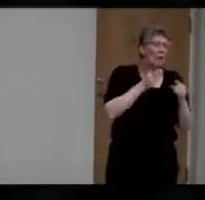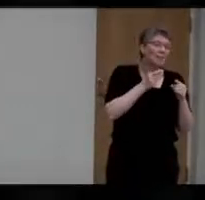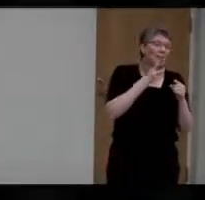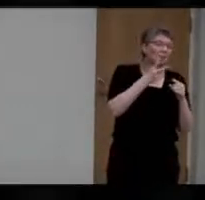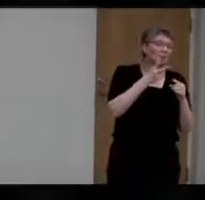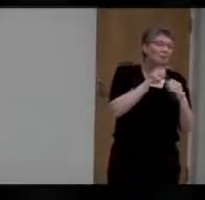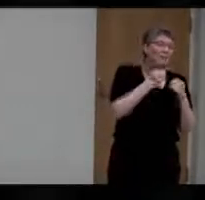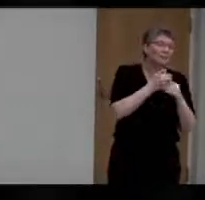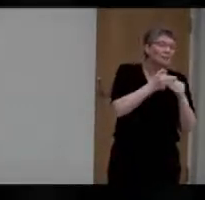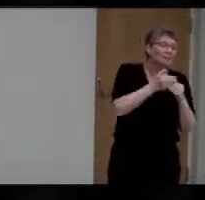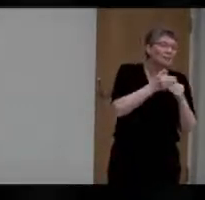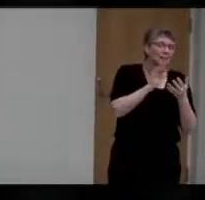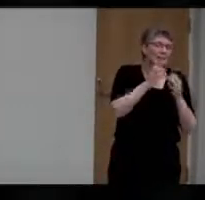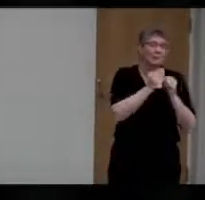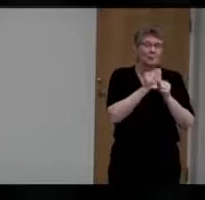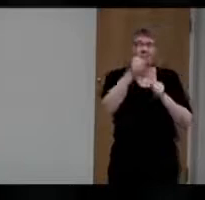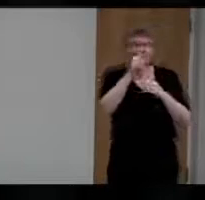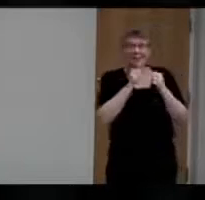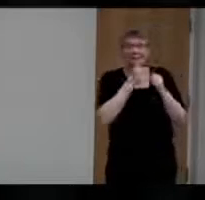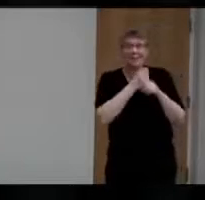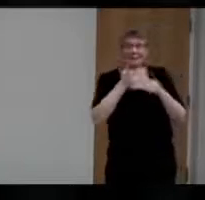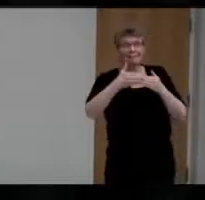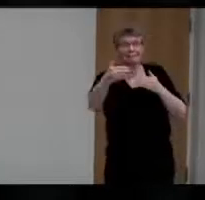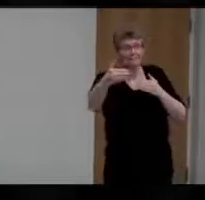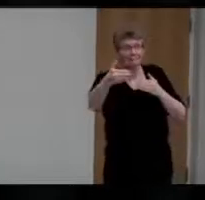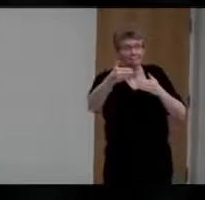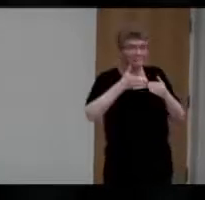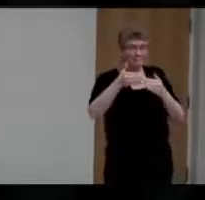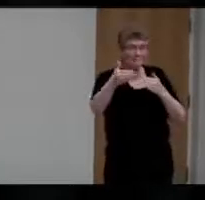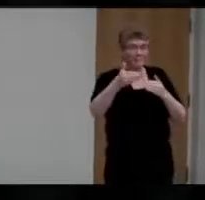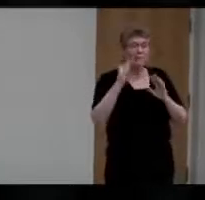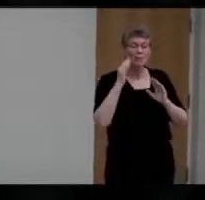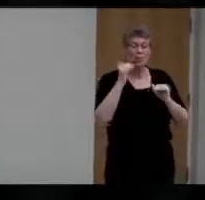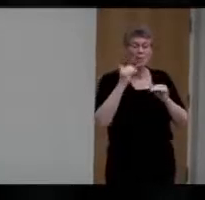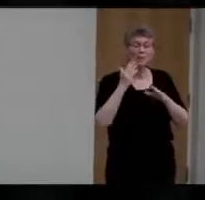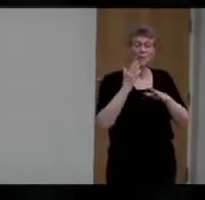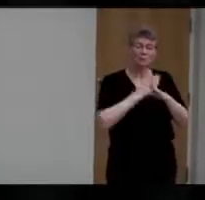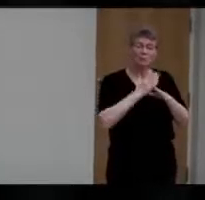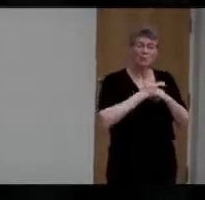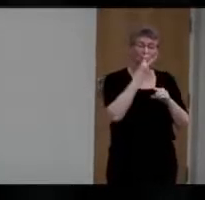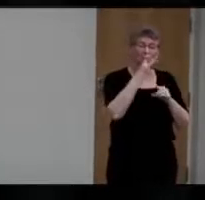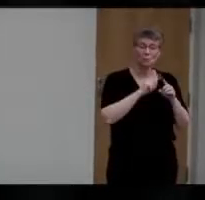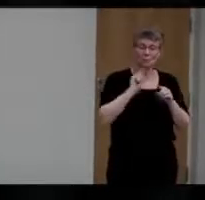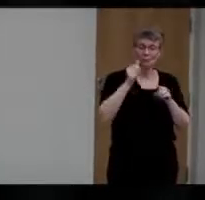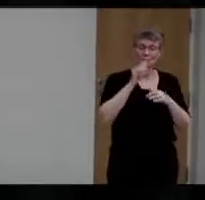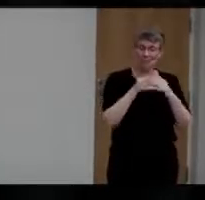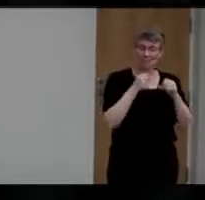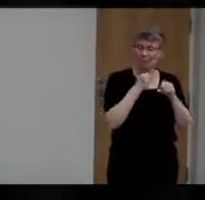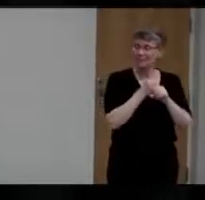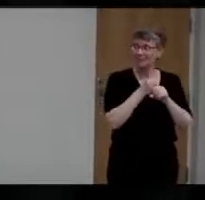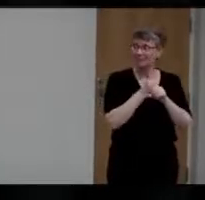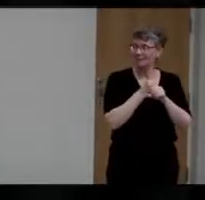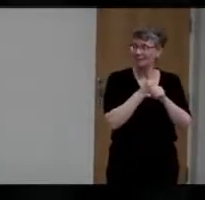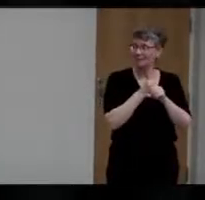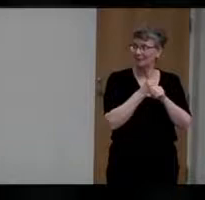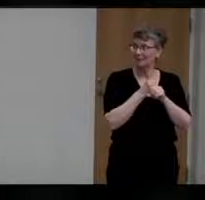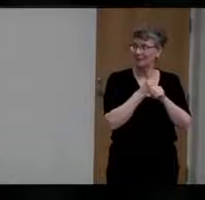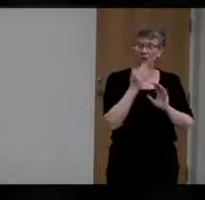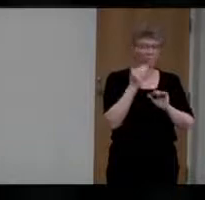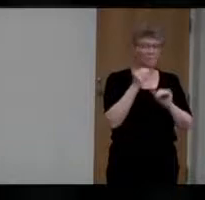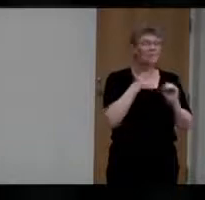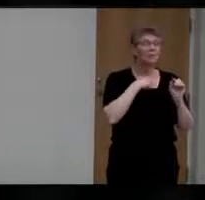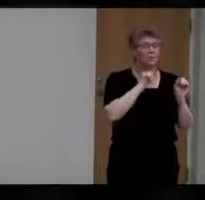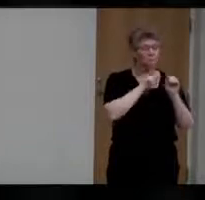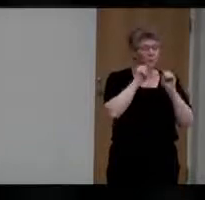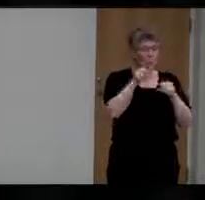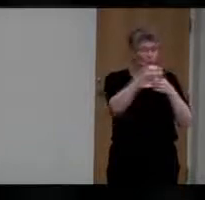10 years from now, hopefully we will have, you'll go into your primary care physician's office and there'll be no visible computer and no keyboard, and